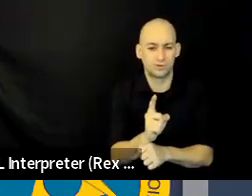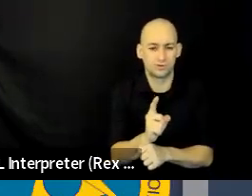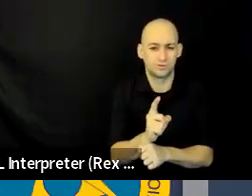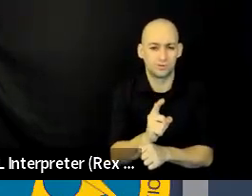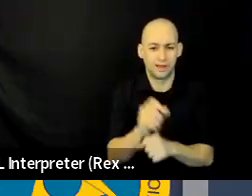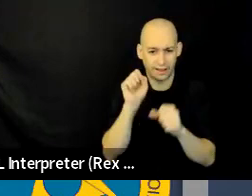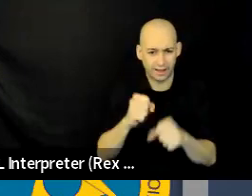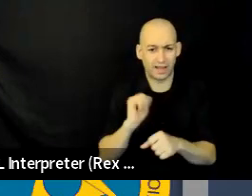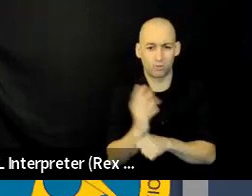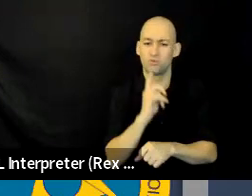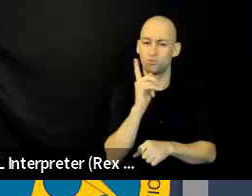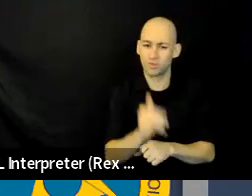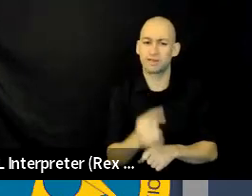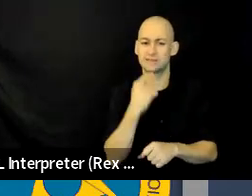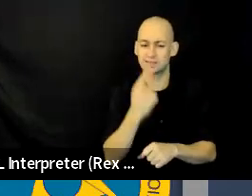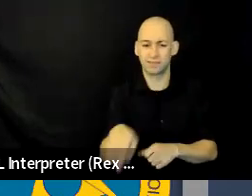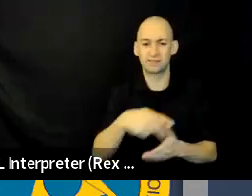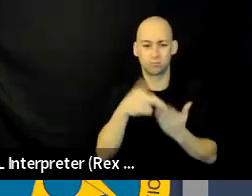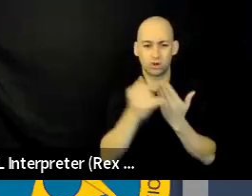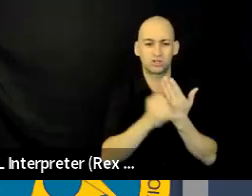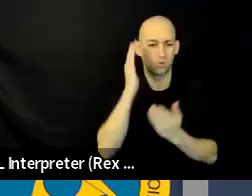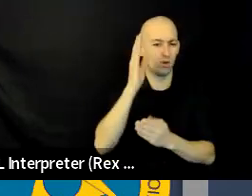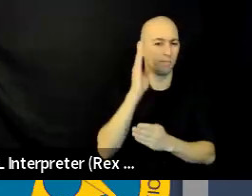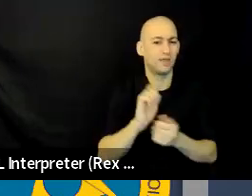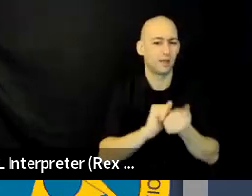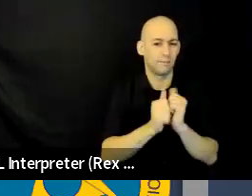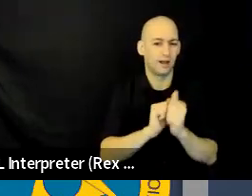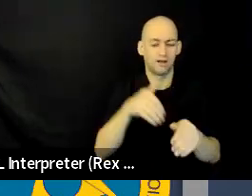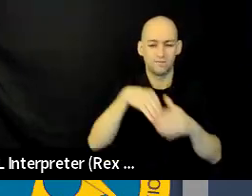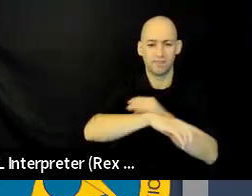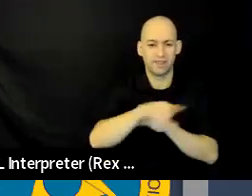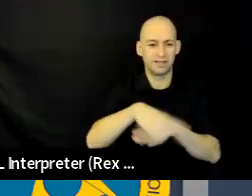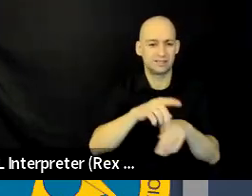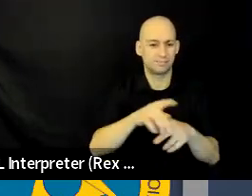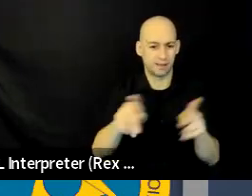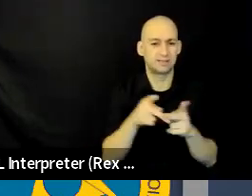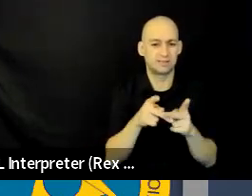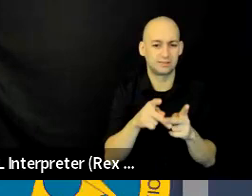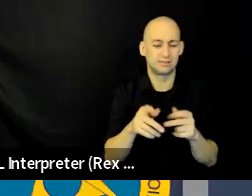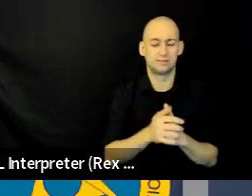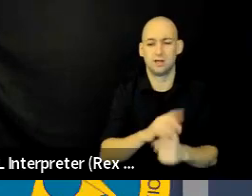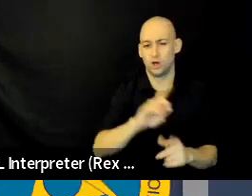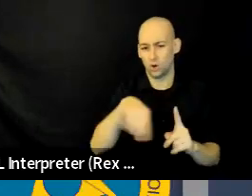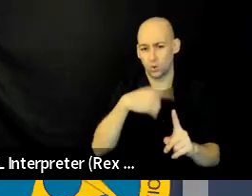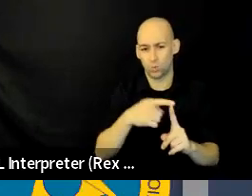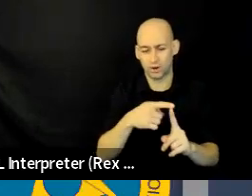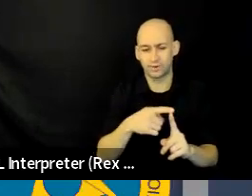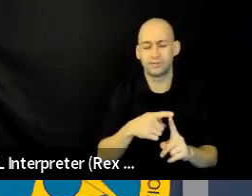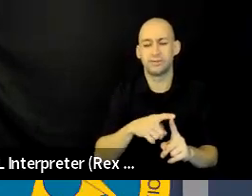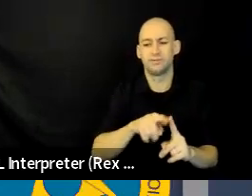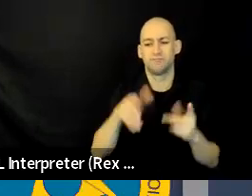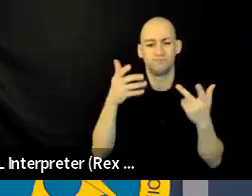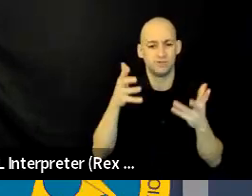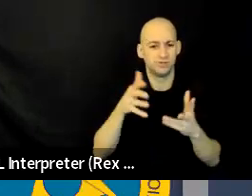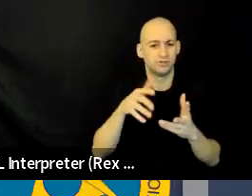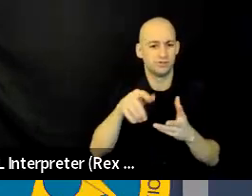can we truly say that these projects are going to be competitive in that space, right? Once we have that